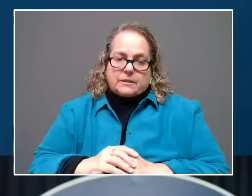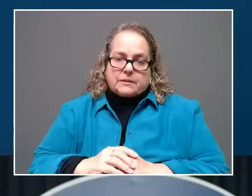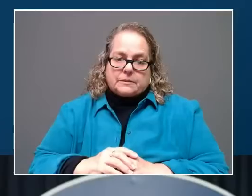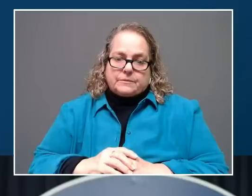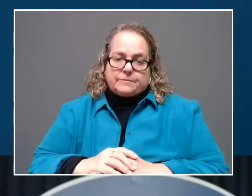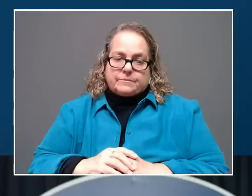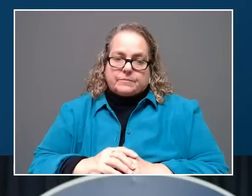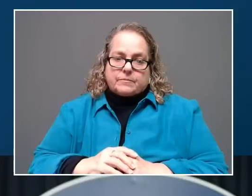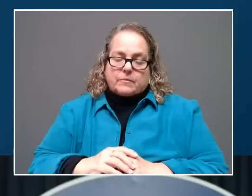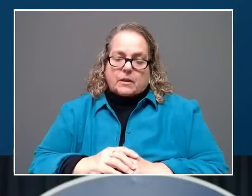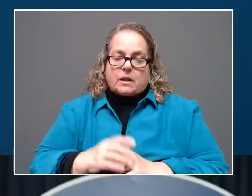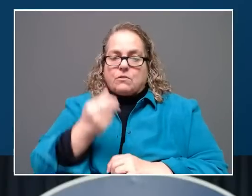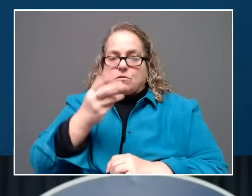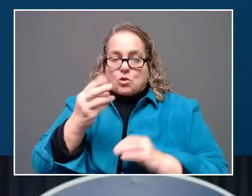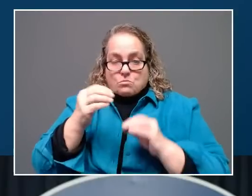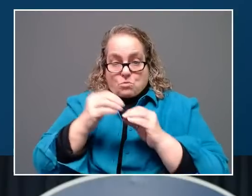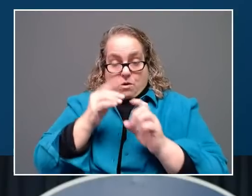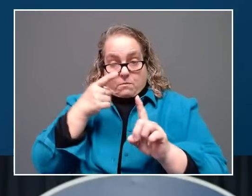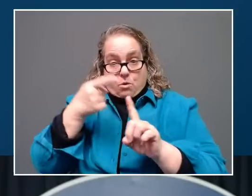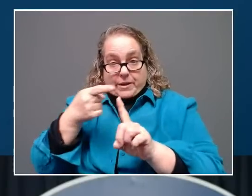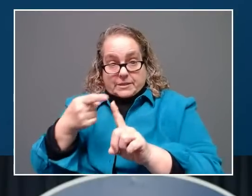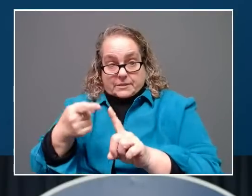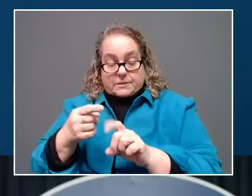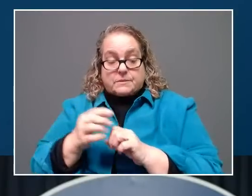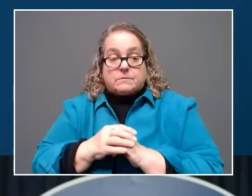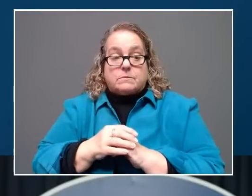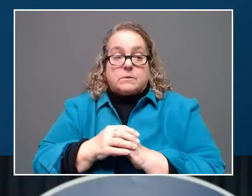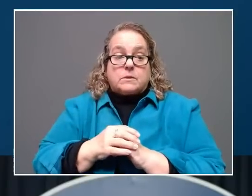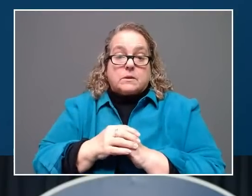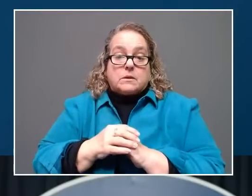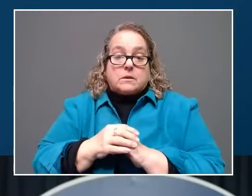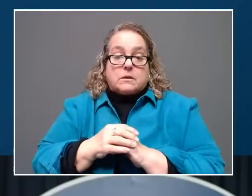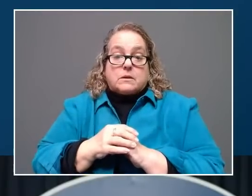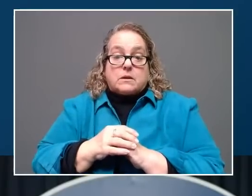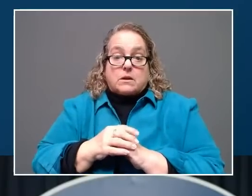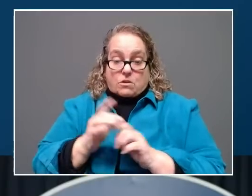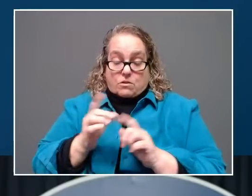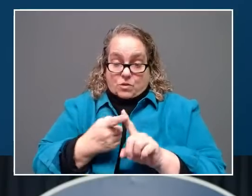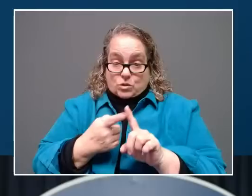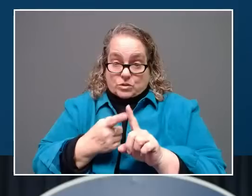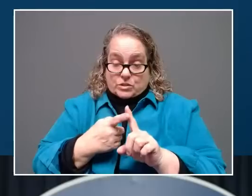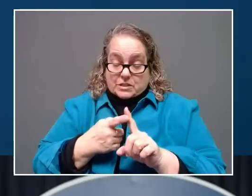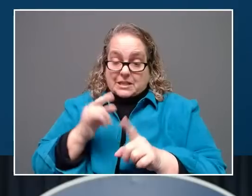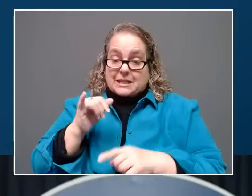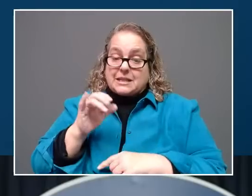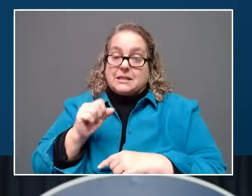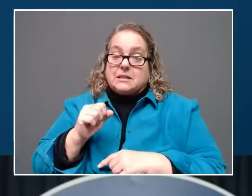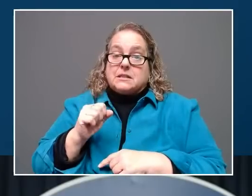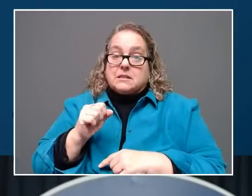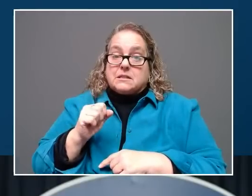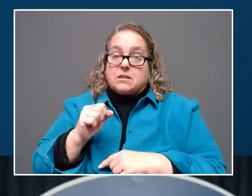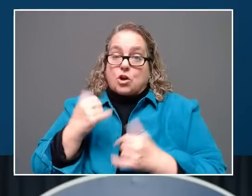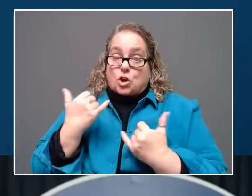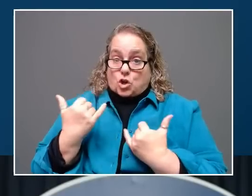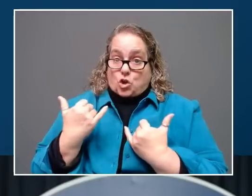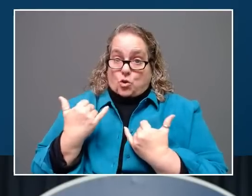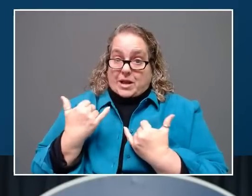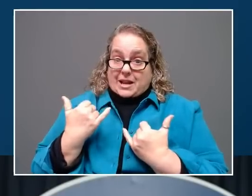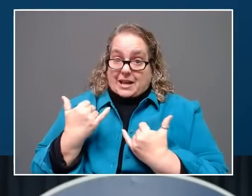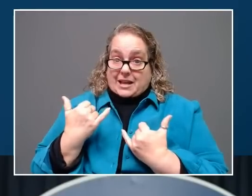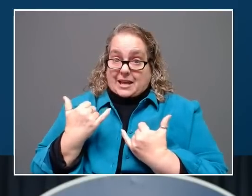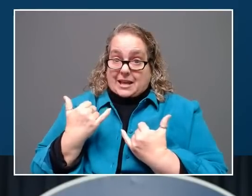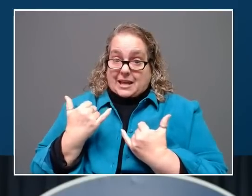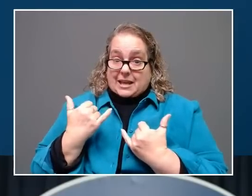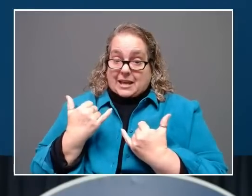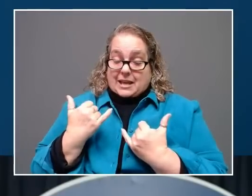Couple more points on this. The first is currently in